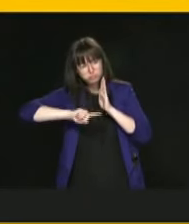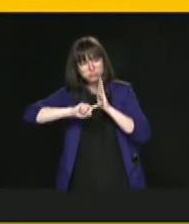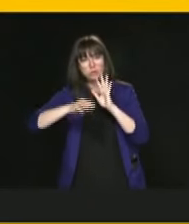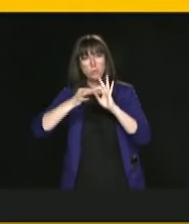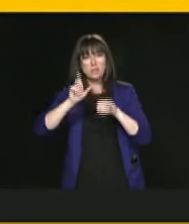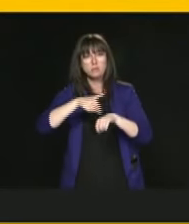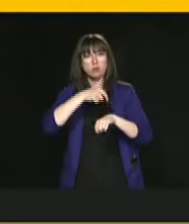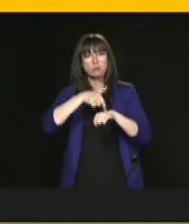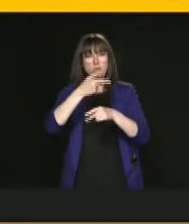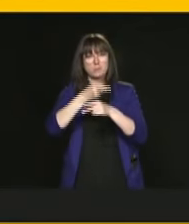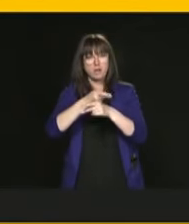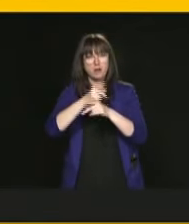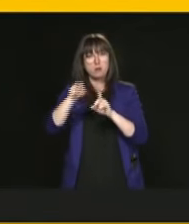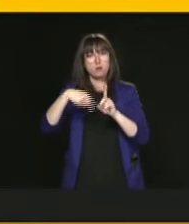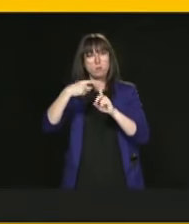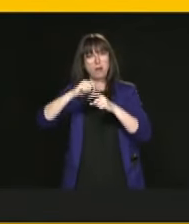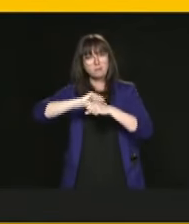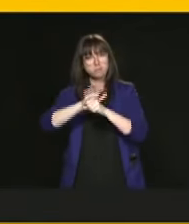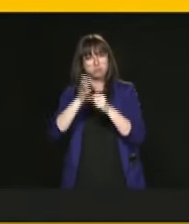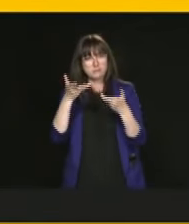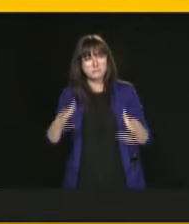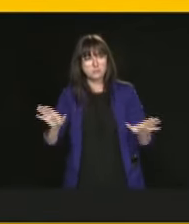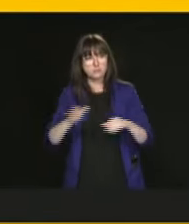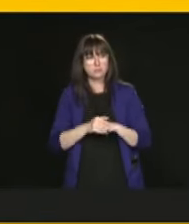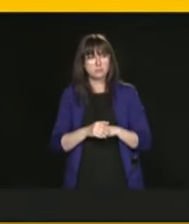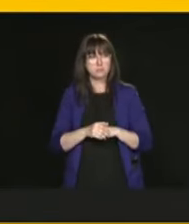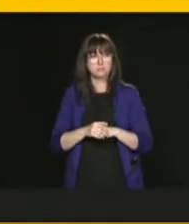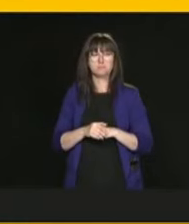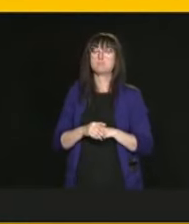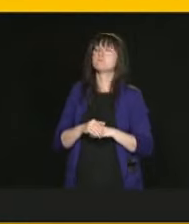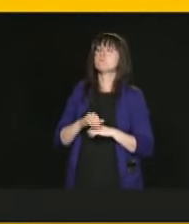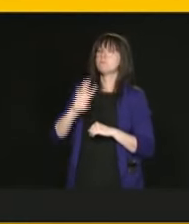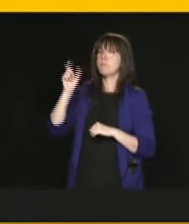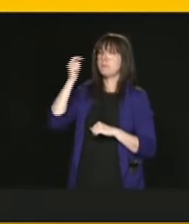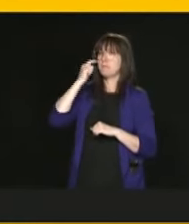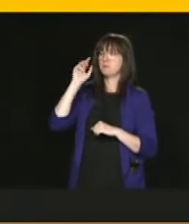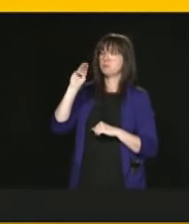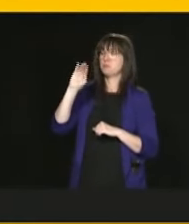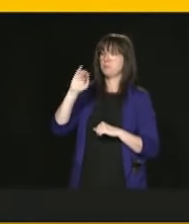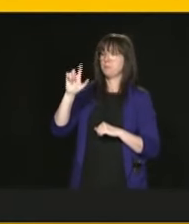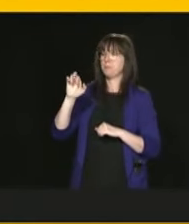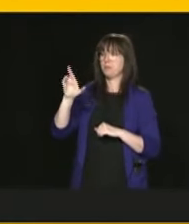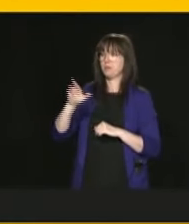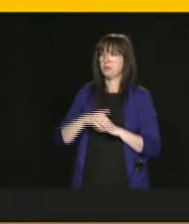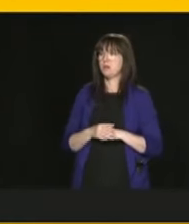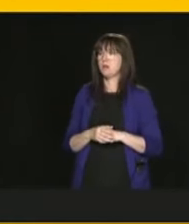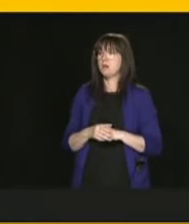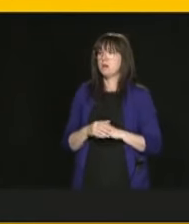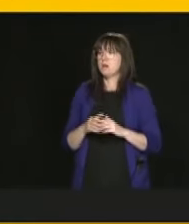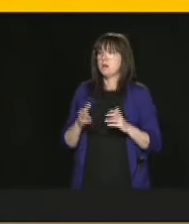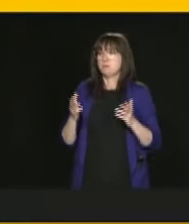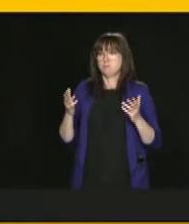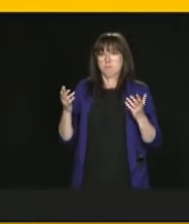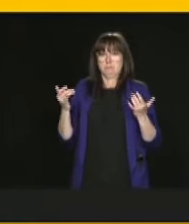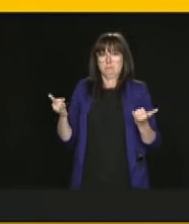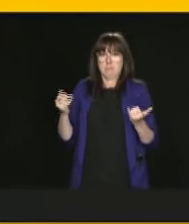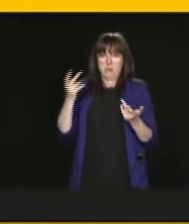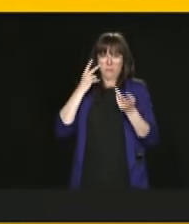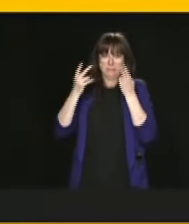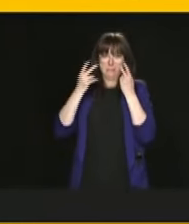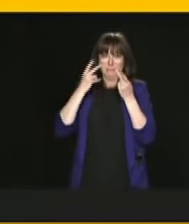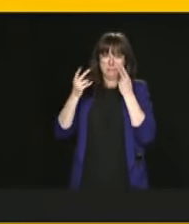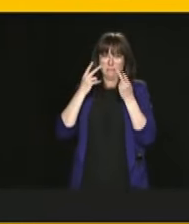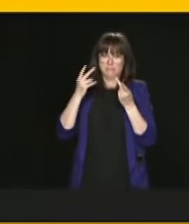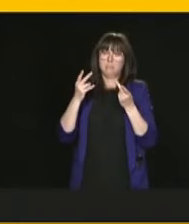Look, Ashley, I think, as I'd mentioned earlier, what we're seeing is that really the older segments of the population, those in long-term